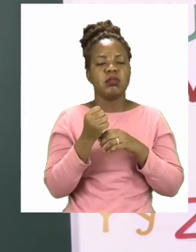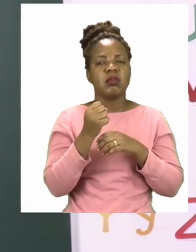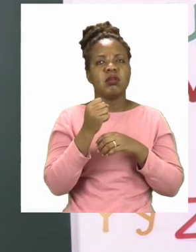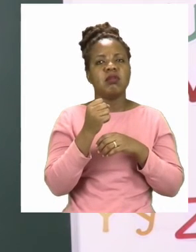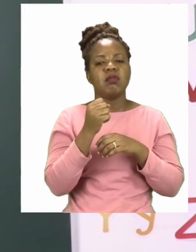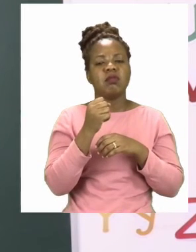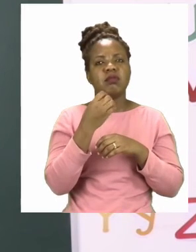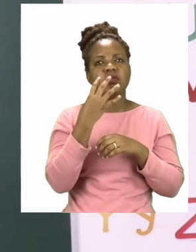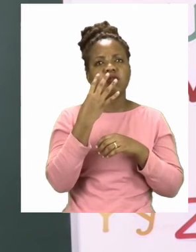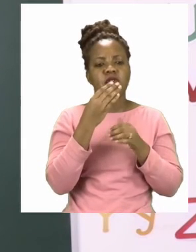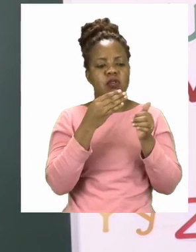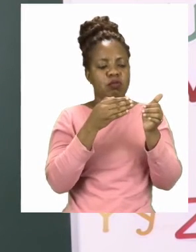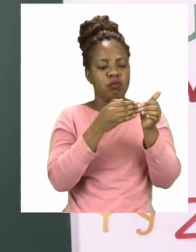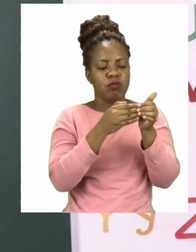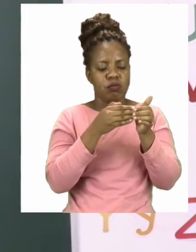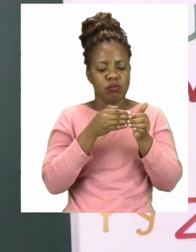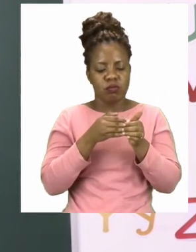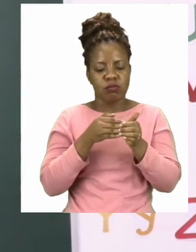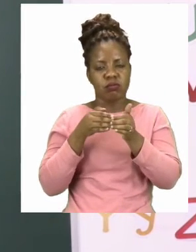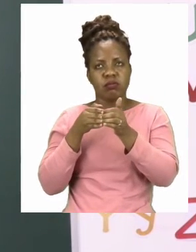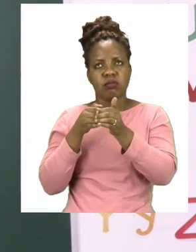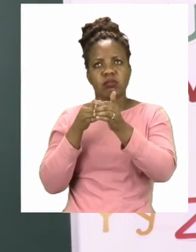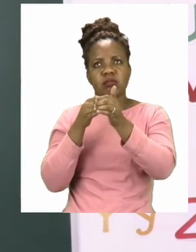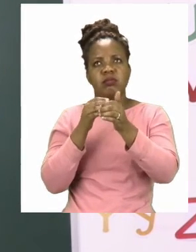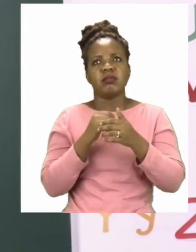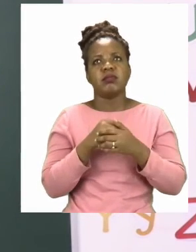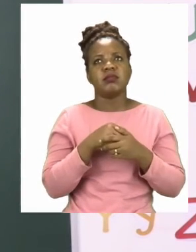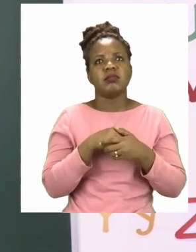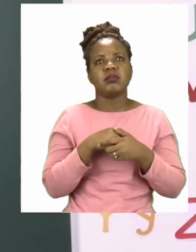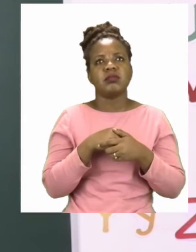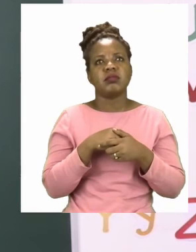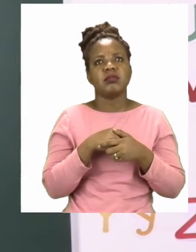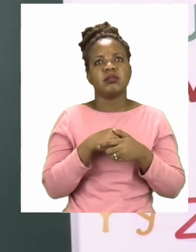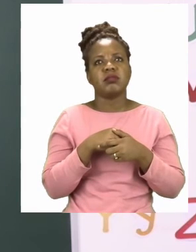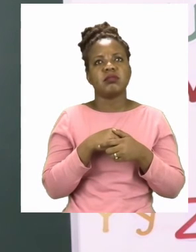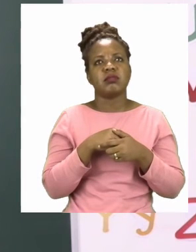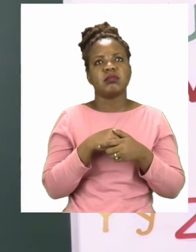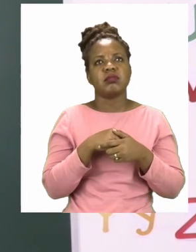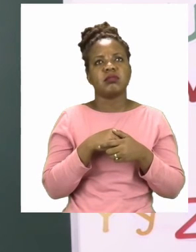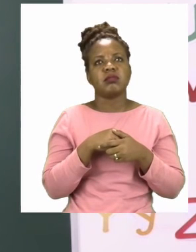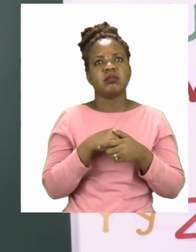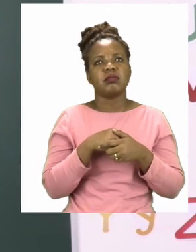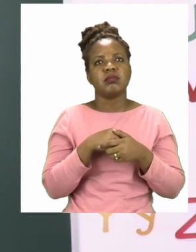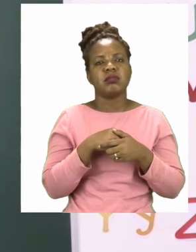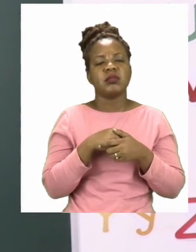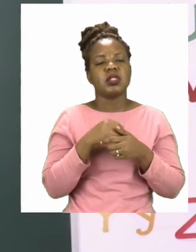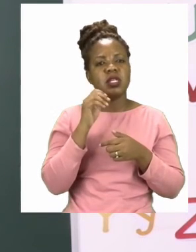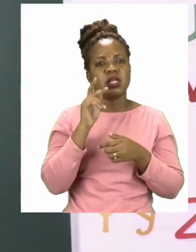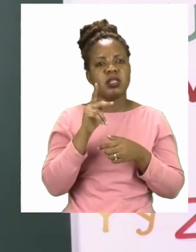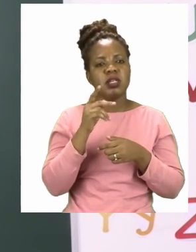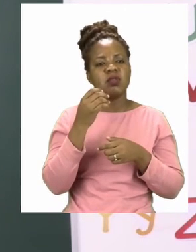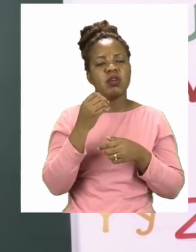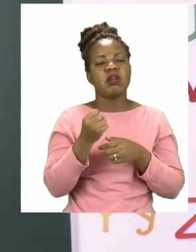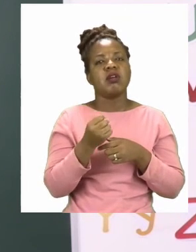1, 2, 3, 4. And 4 right angles. 1,